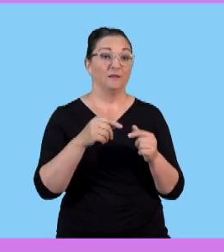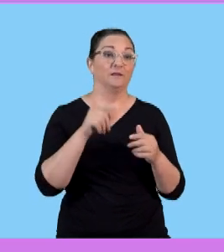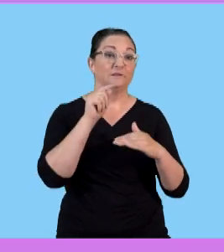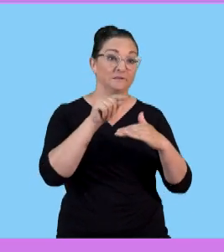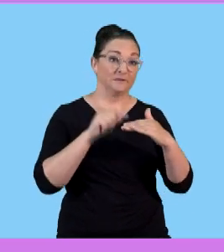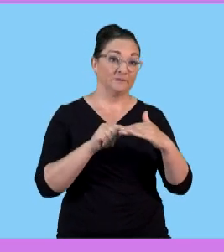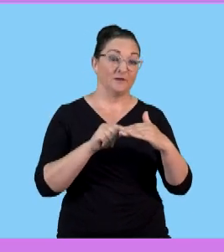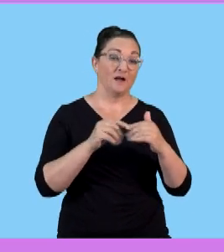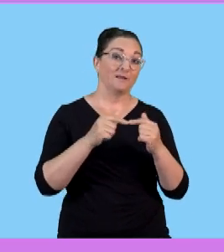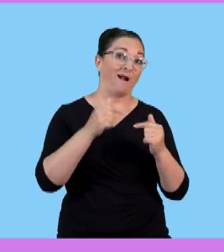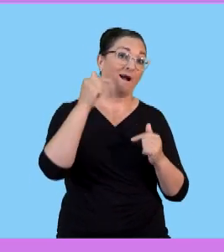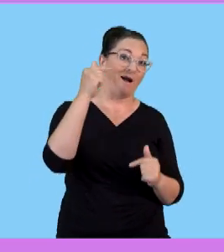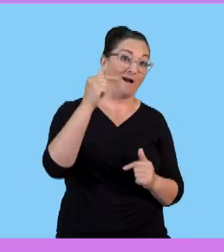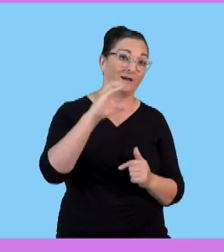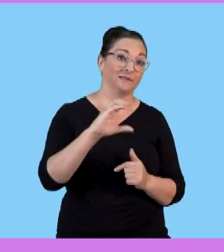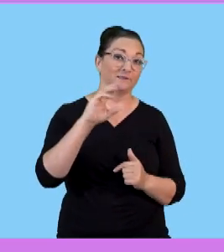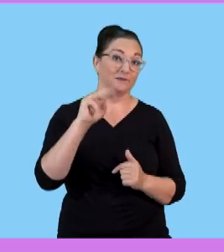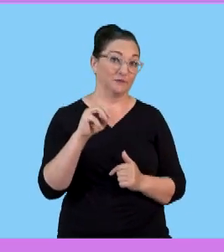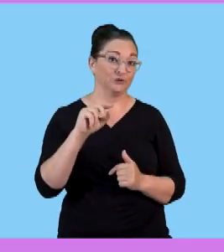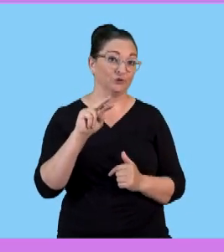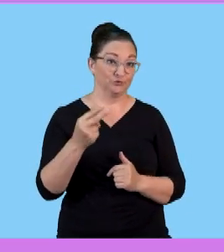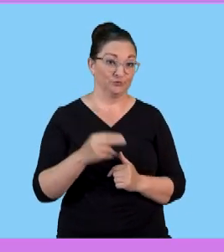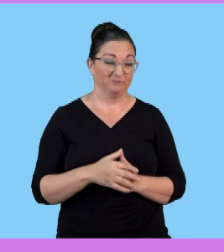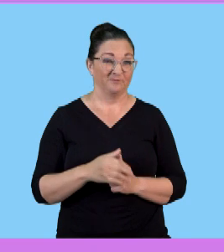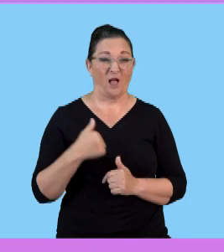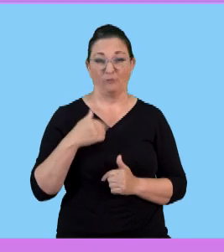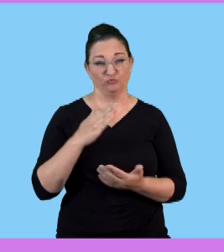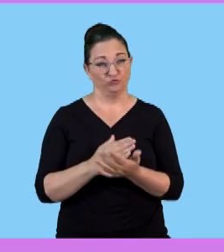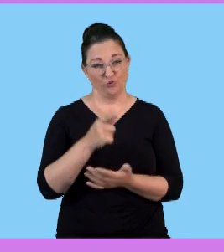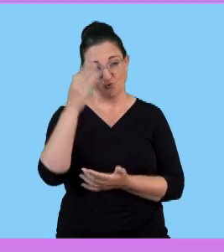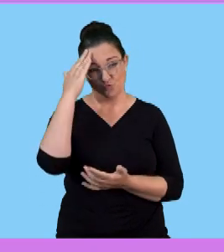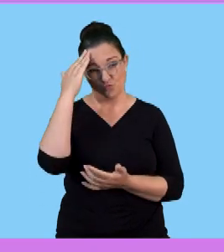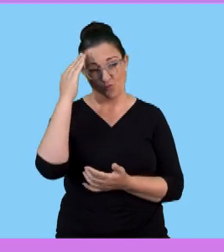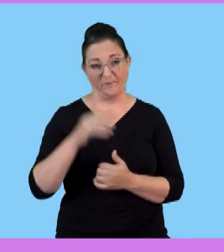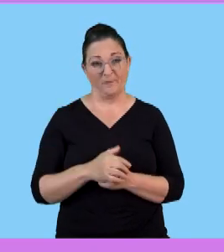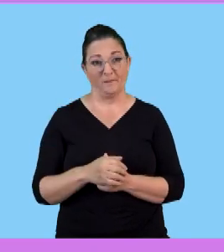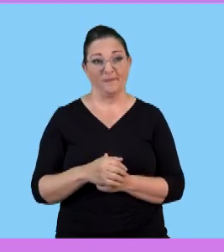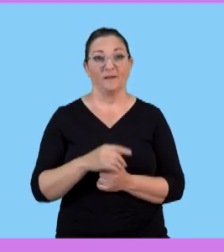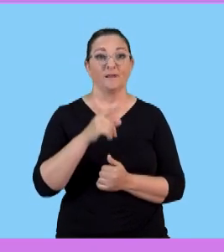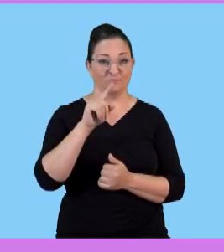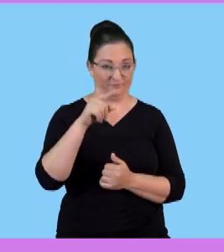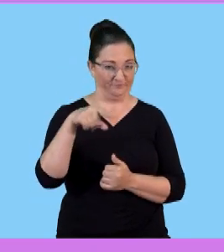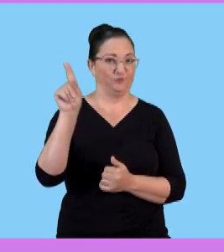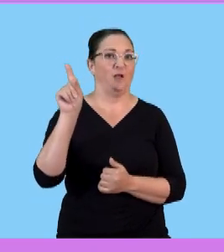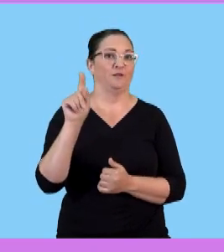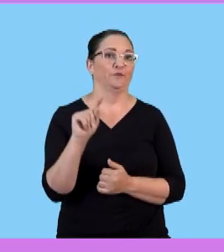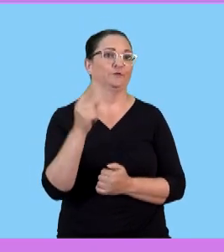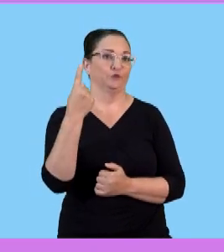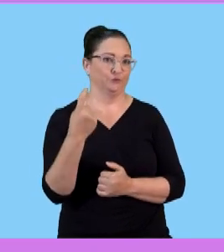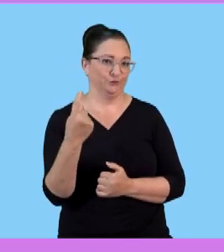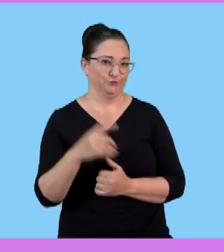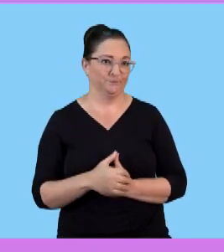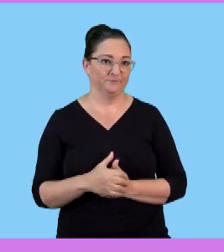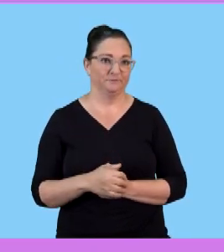your height in centimeters squared. So I'm sure that you'll agree that the first option, this is indeed the